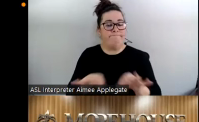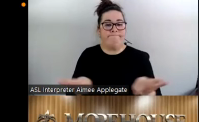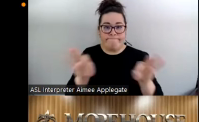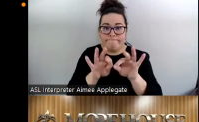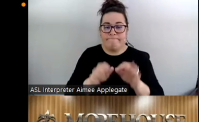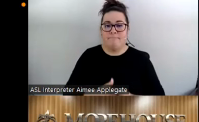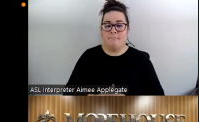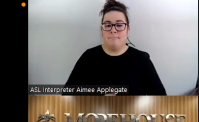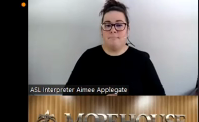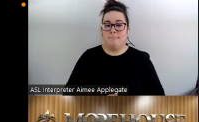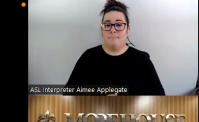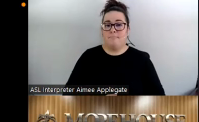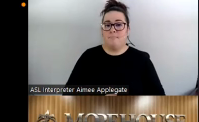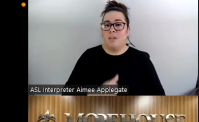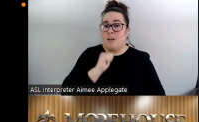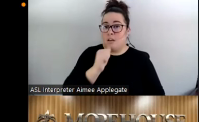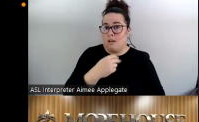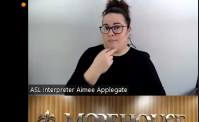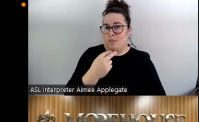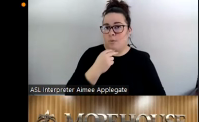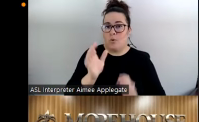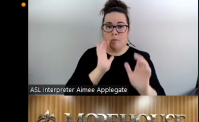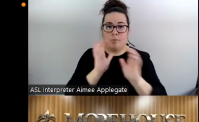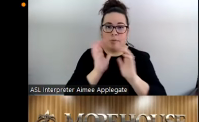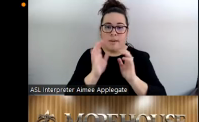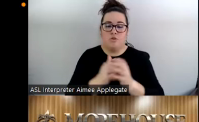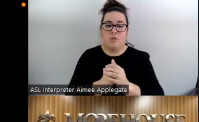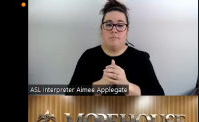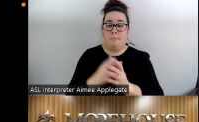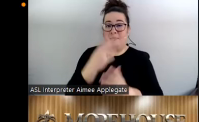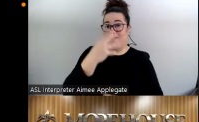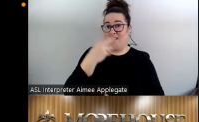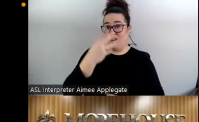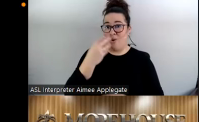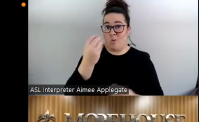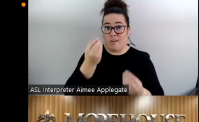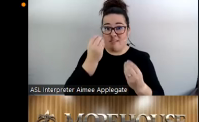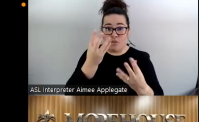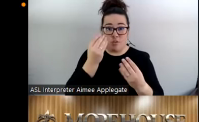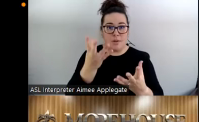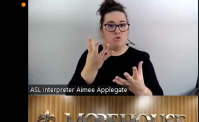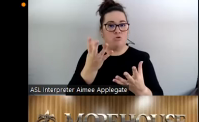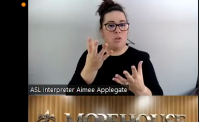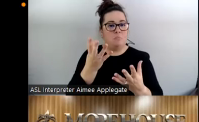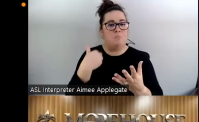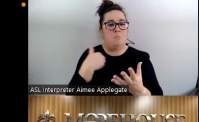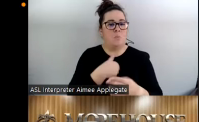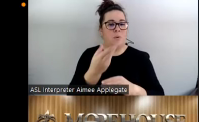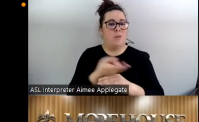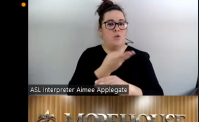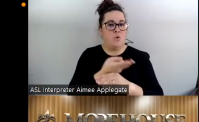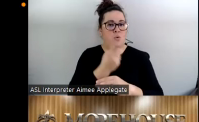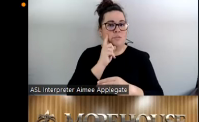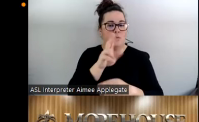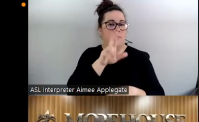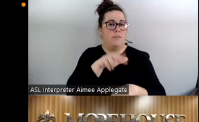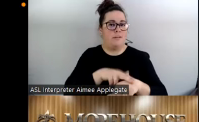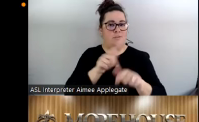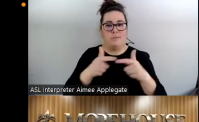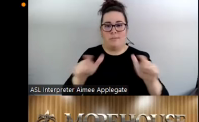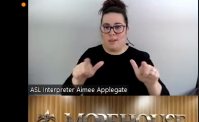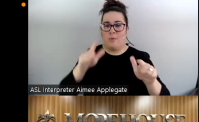is nonverbal communication, right? So even video data is an example of the sort of data that's relevant within natural language processing.